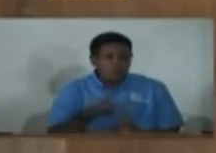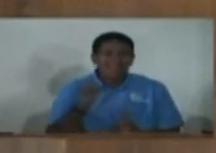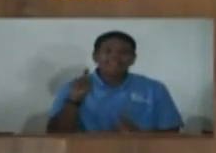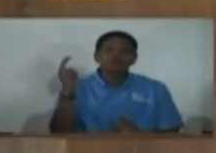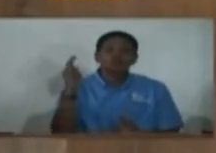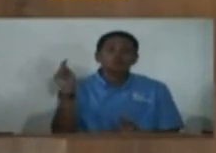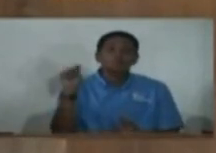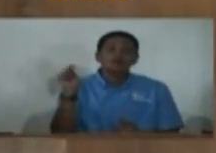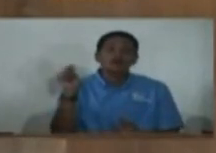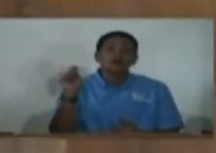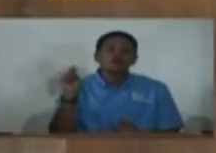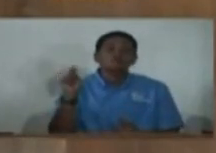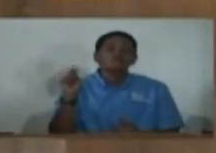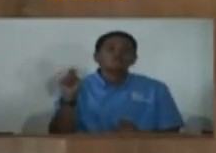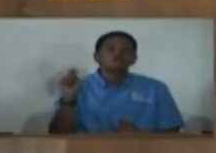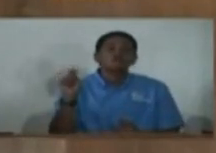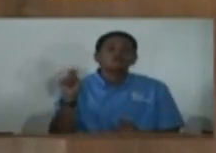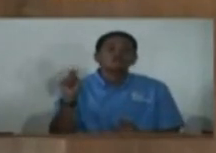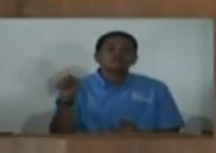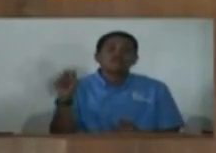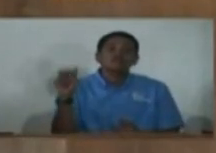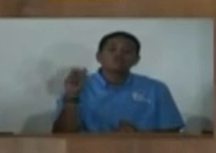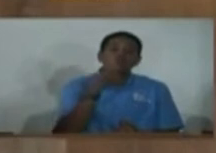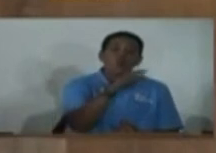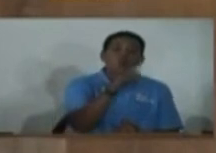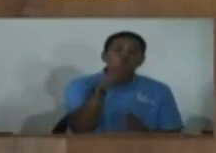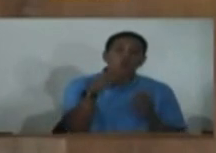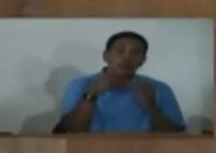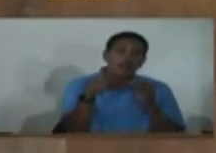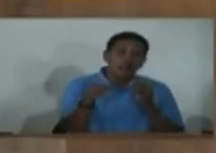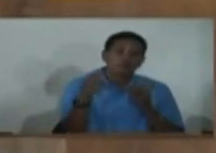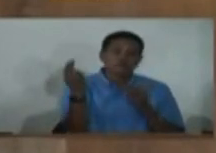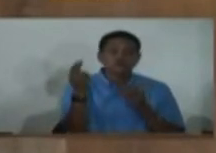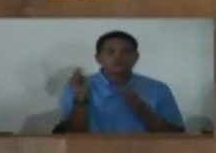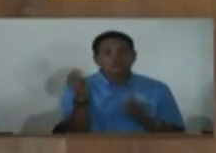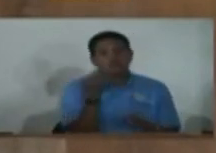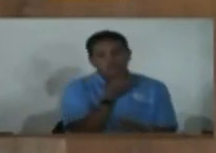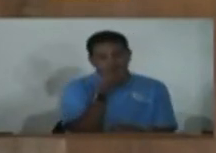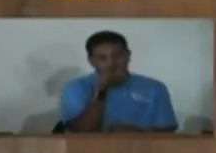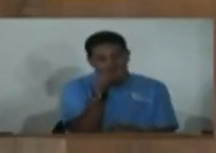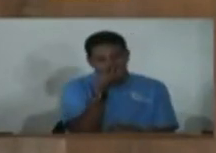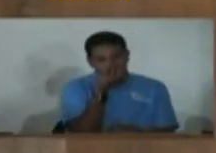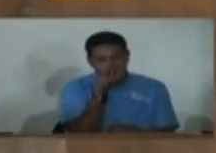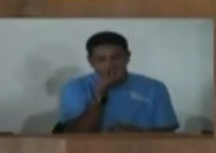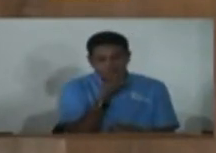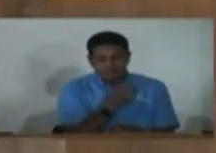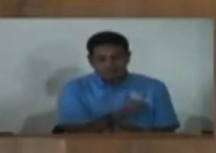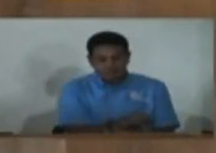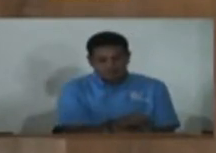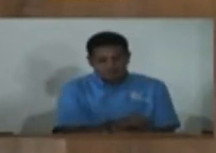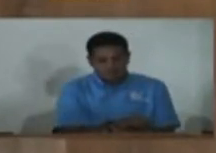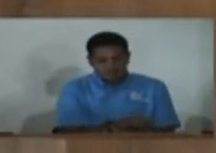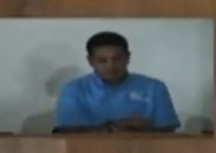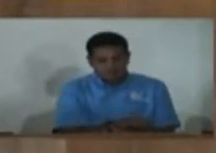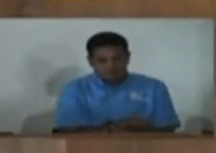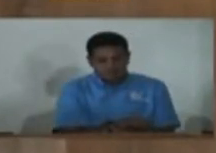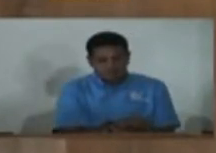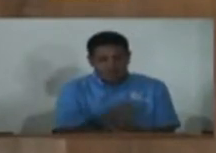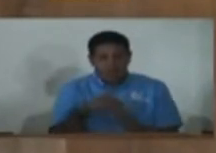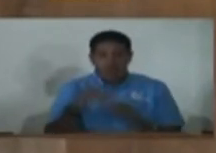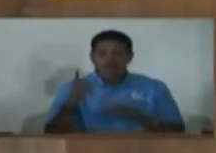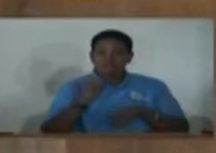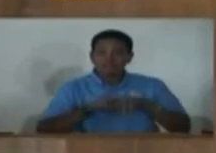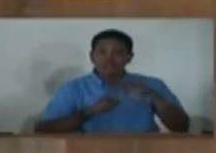go down to a neighbor to use a bathroom there. And after the curfew